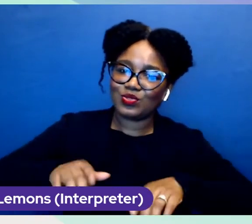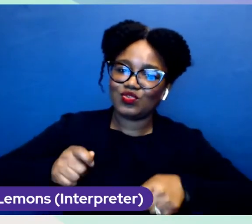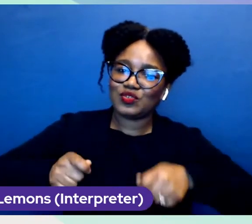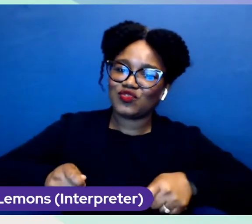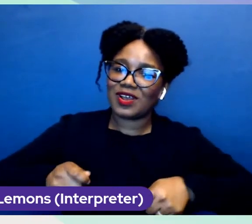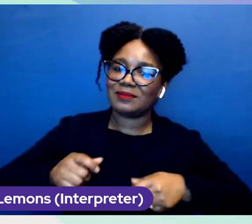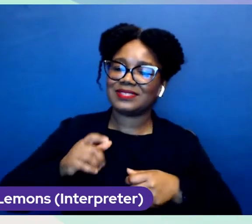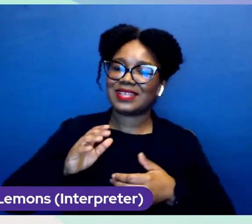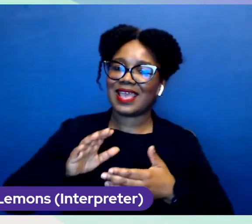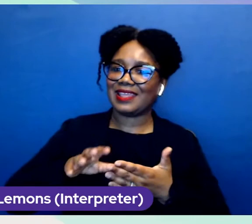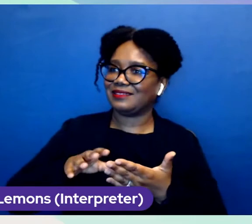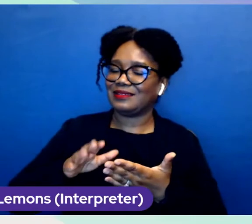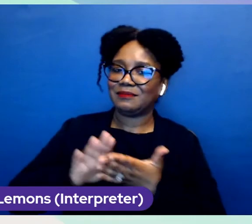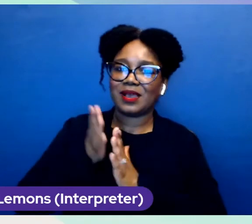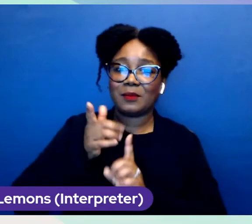until today?